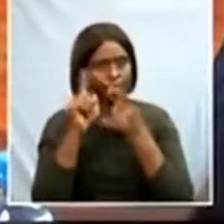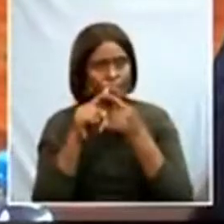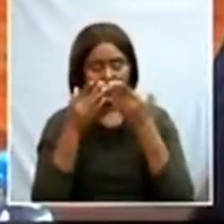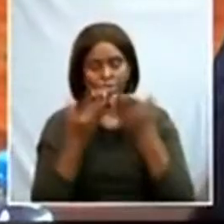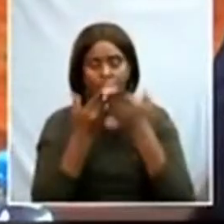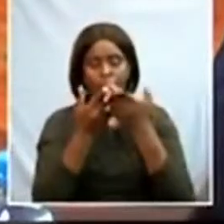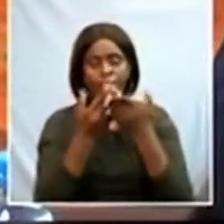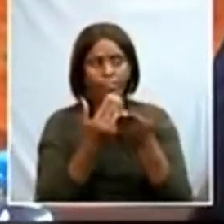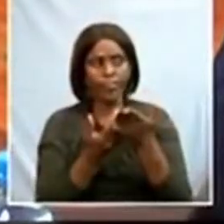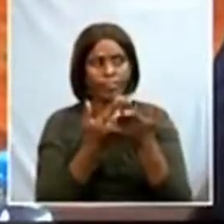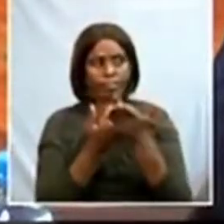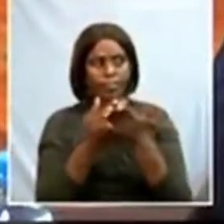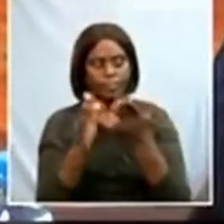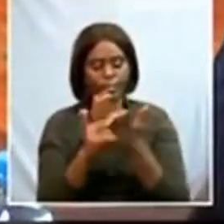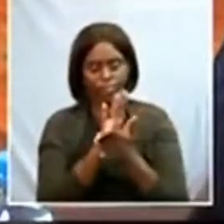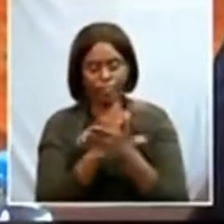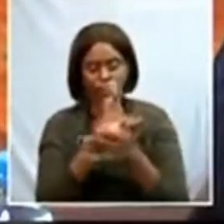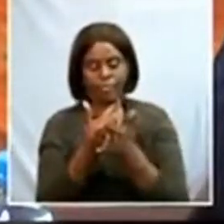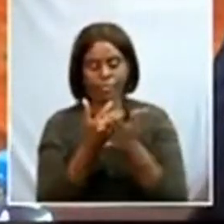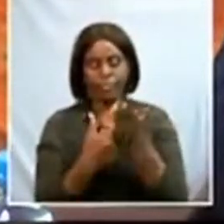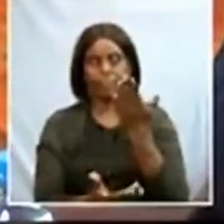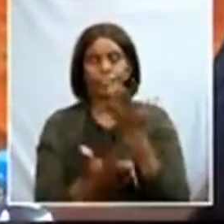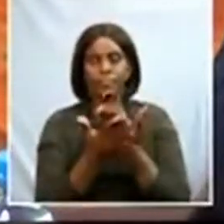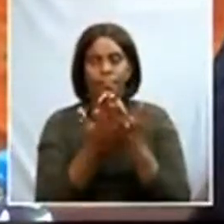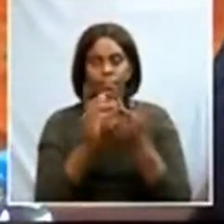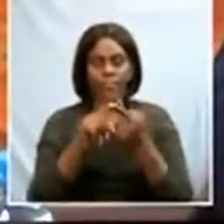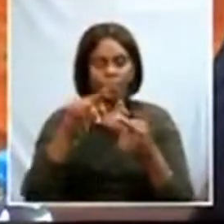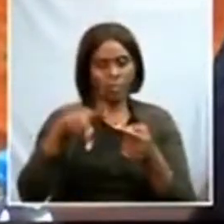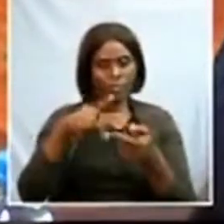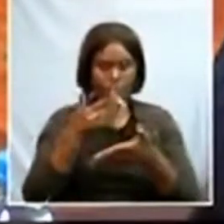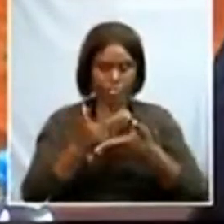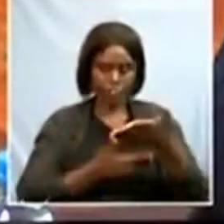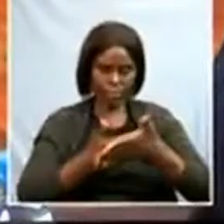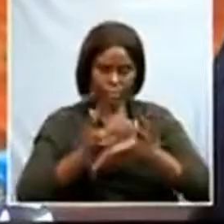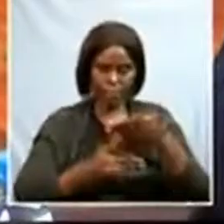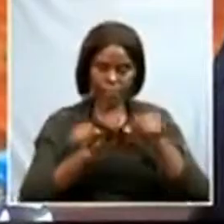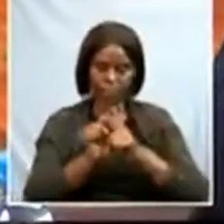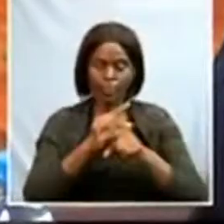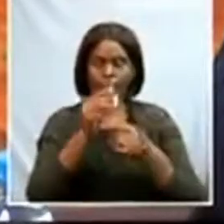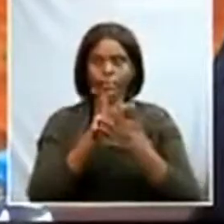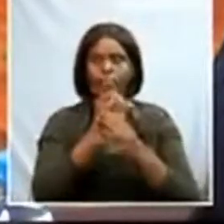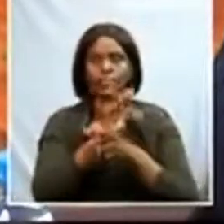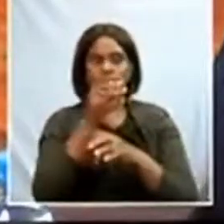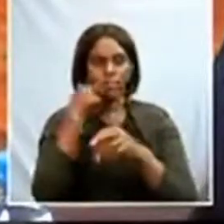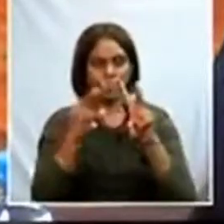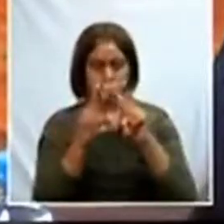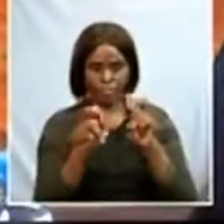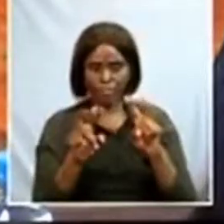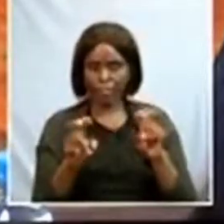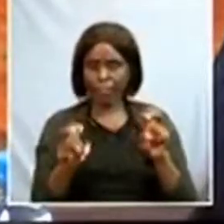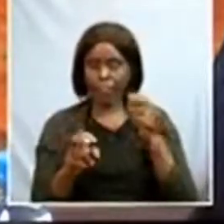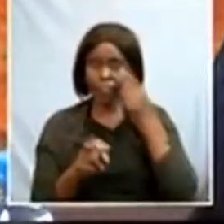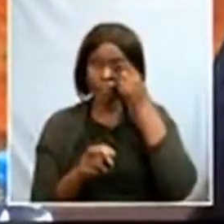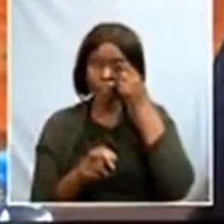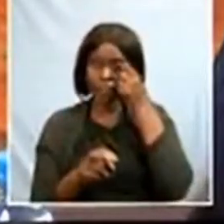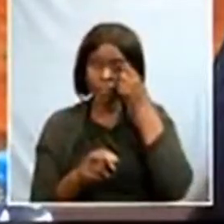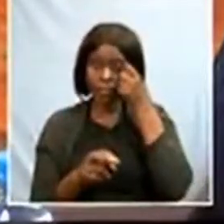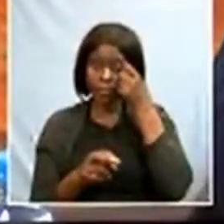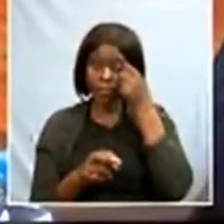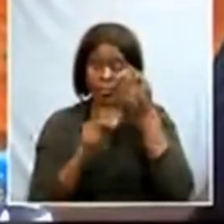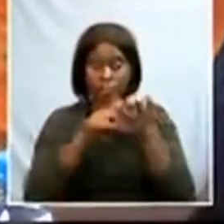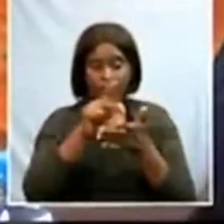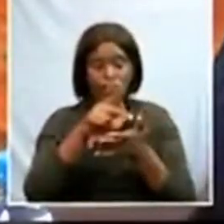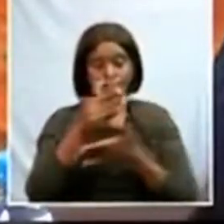submit that the relevant documents have been attached to the payment vouchers and are available for verification. The